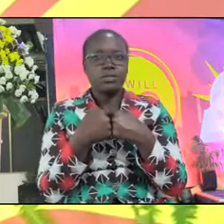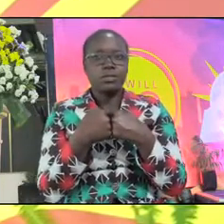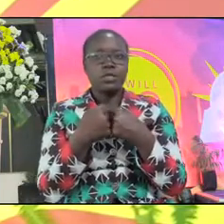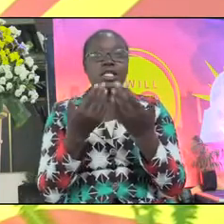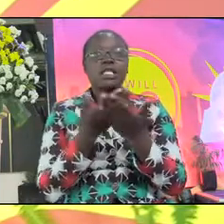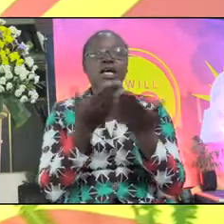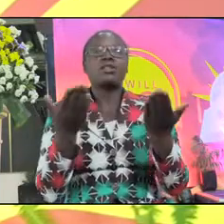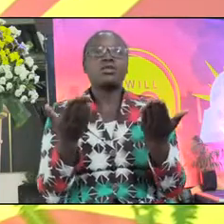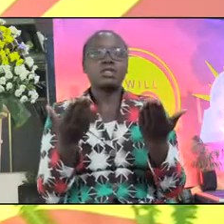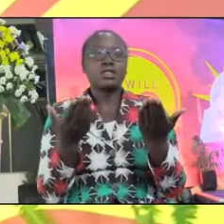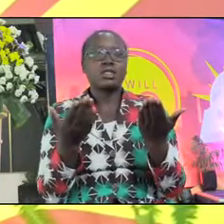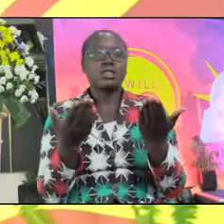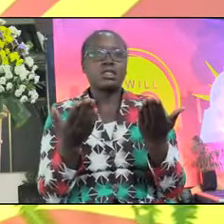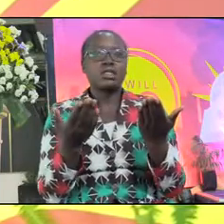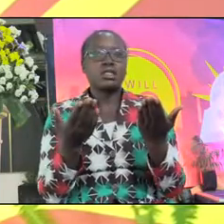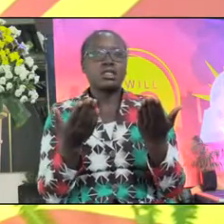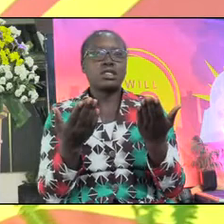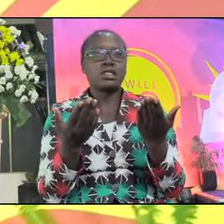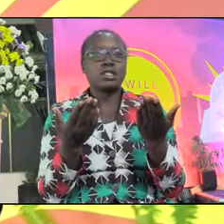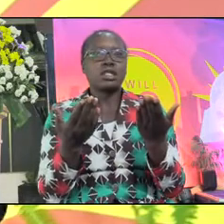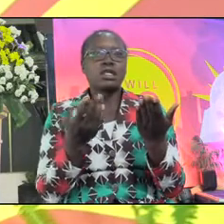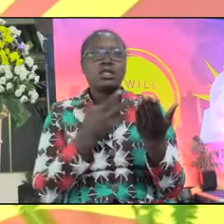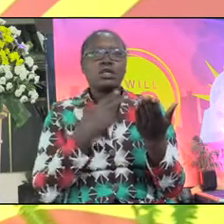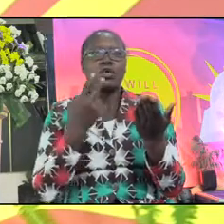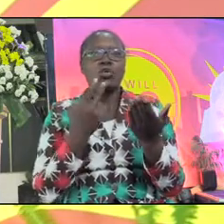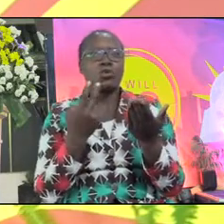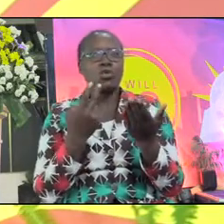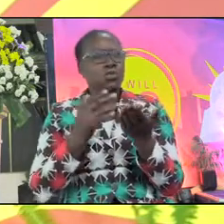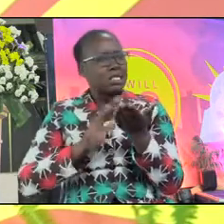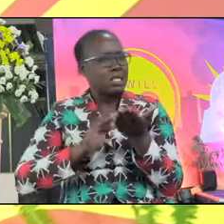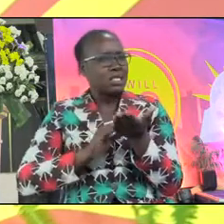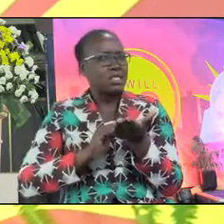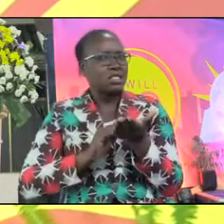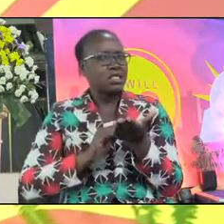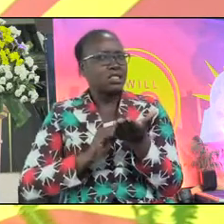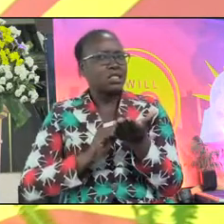There are those who would suggest